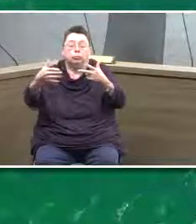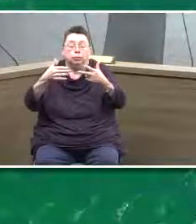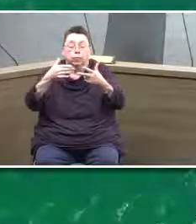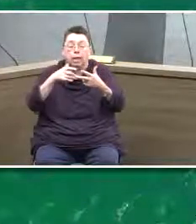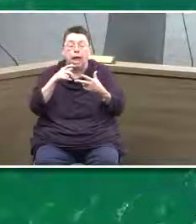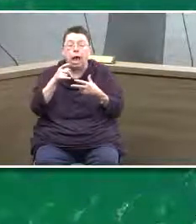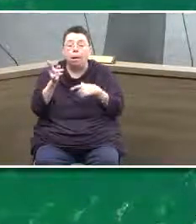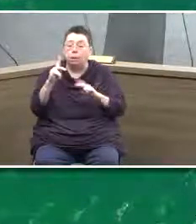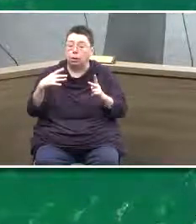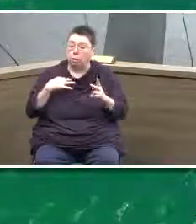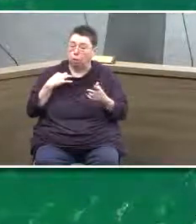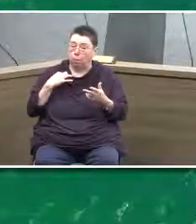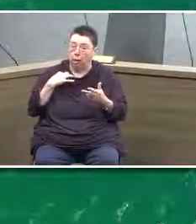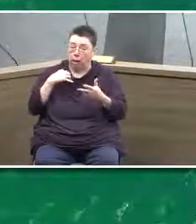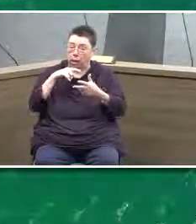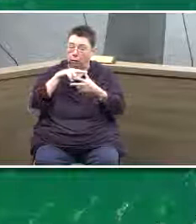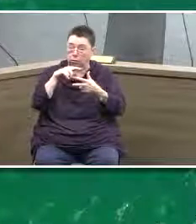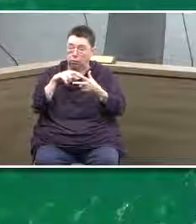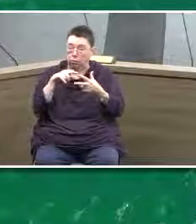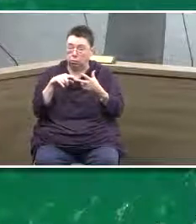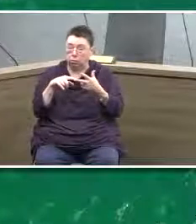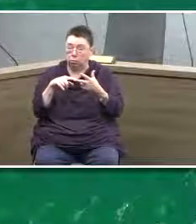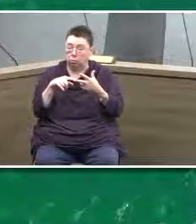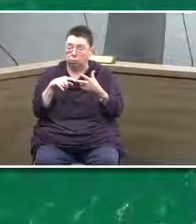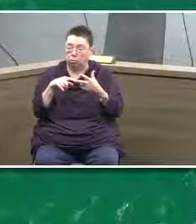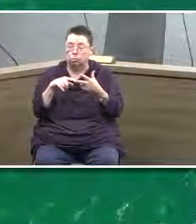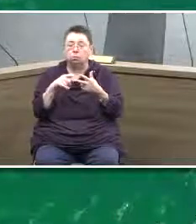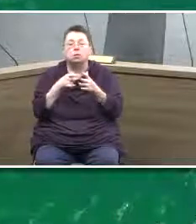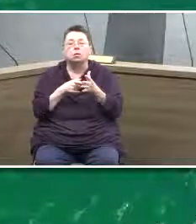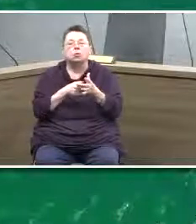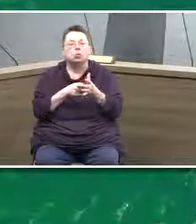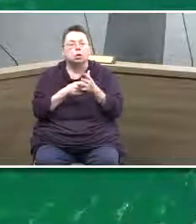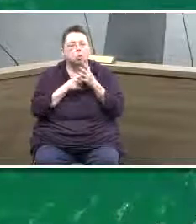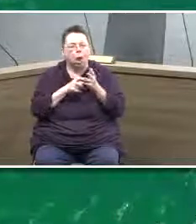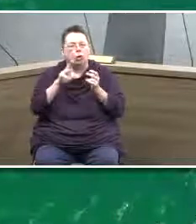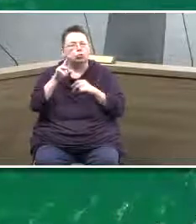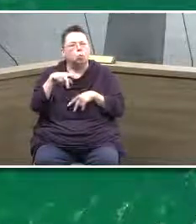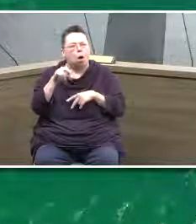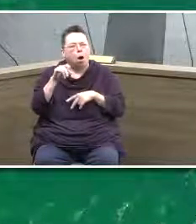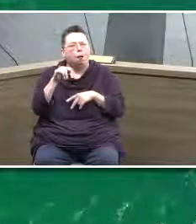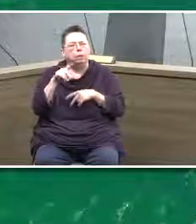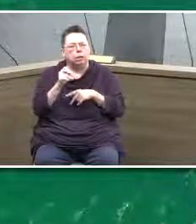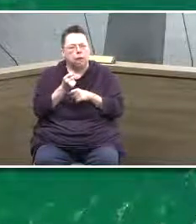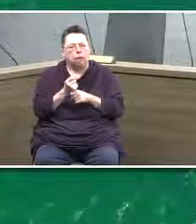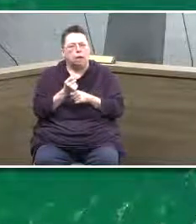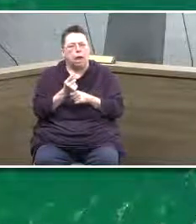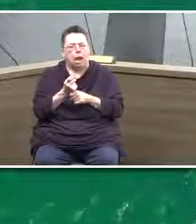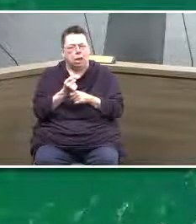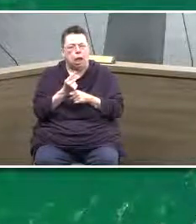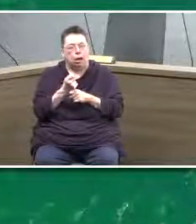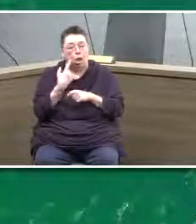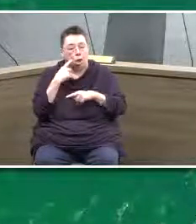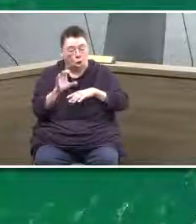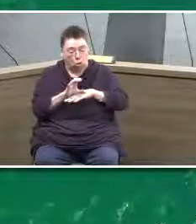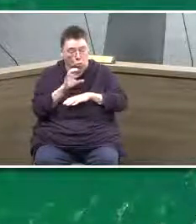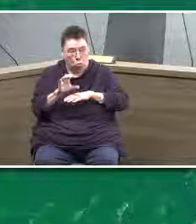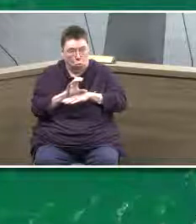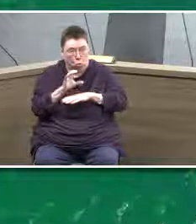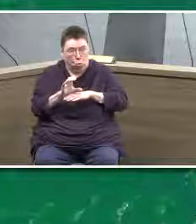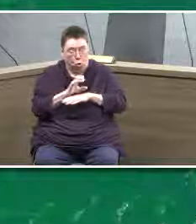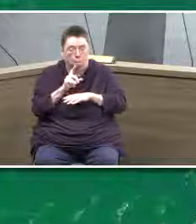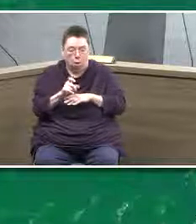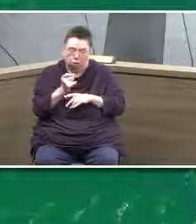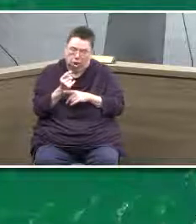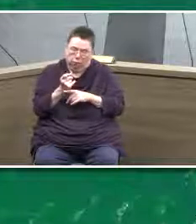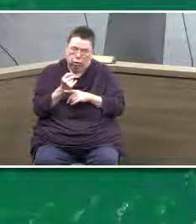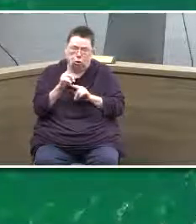Applicants applying to these properties are required to update their applications online every